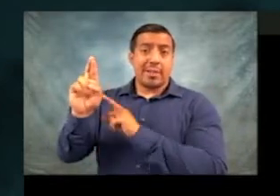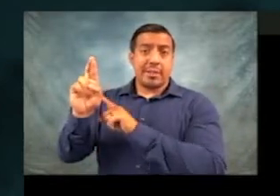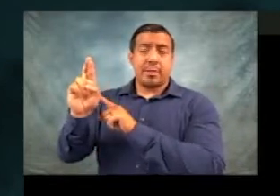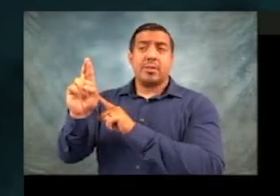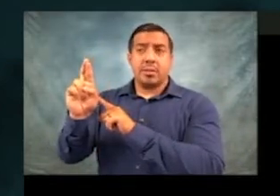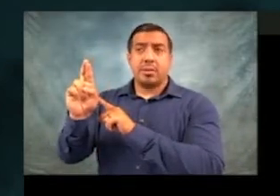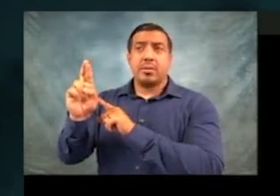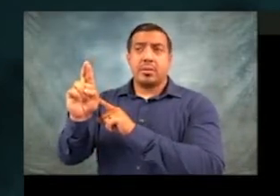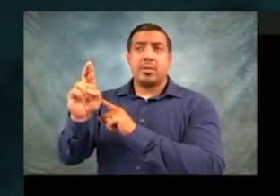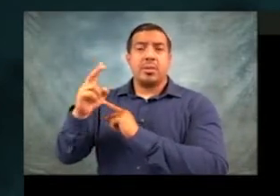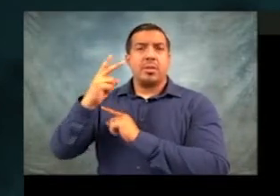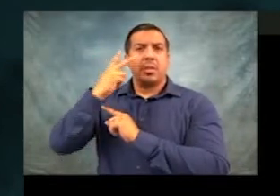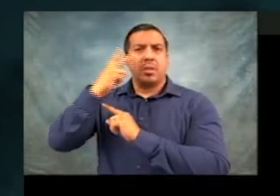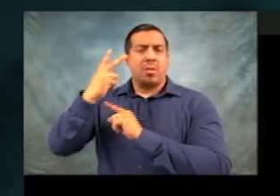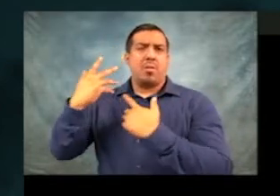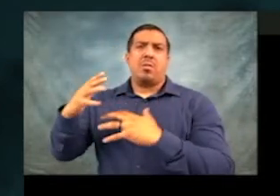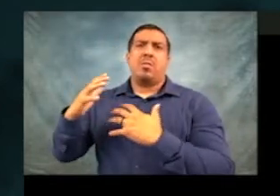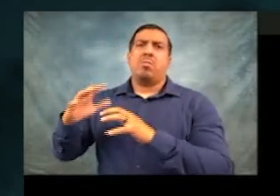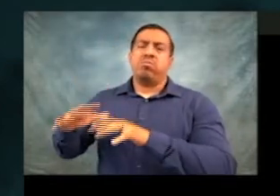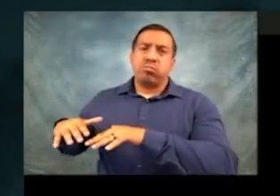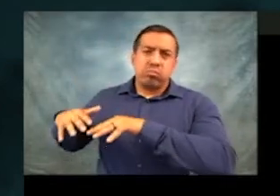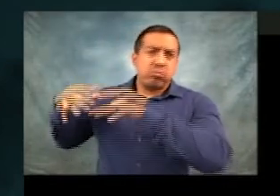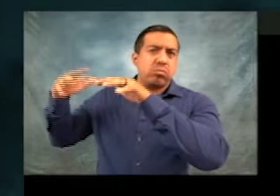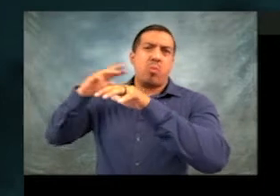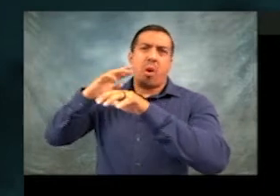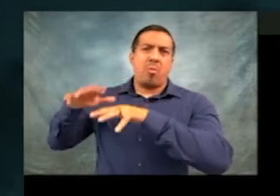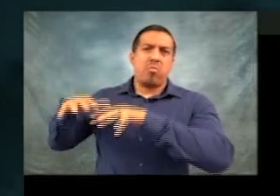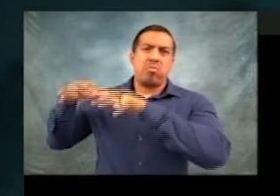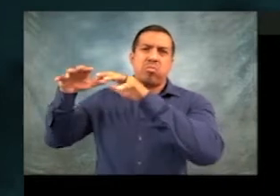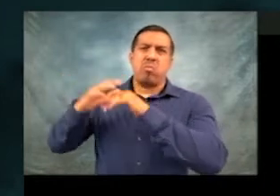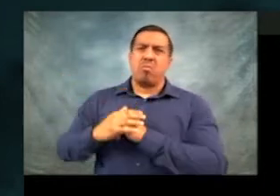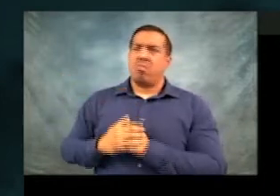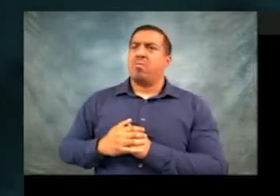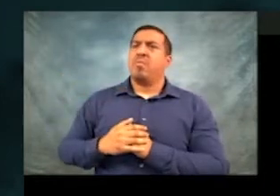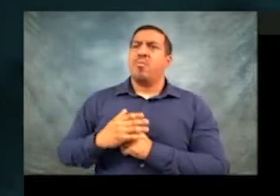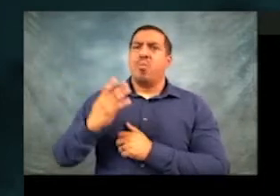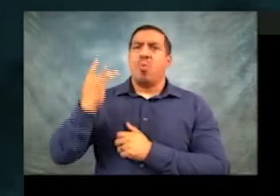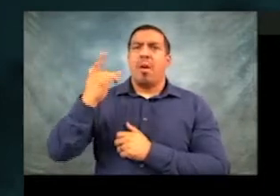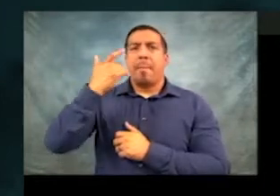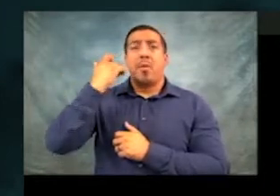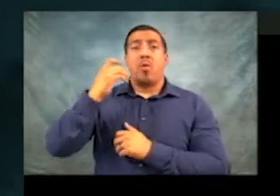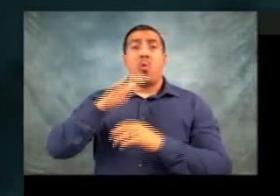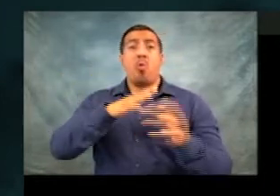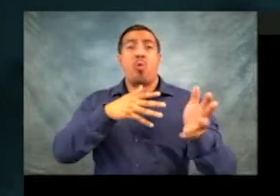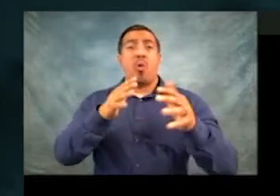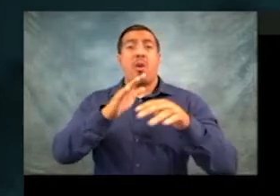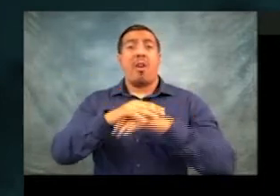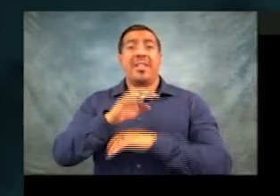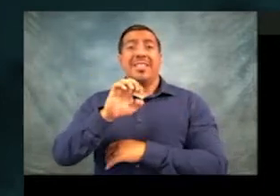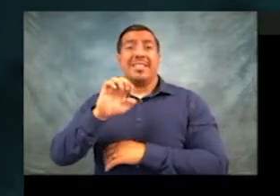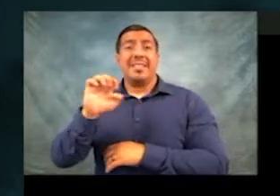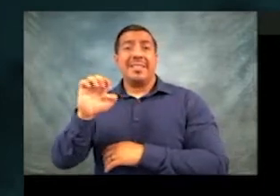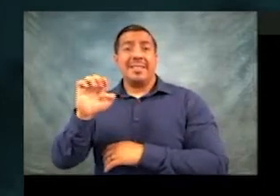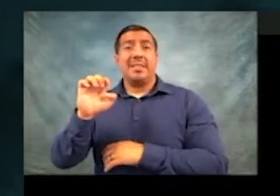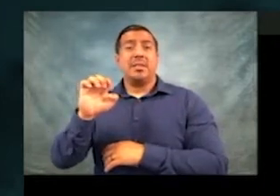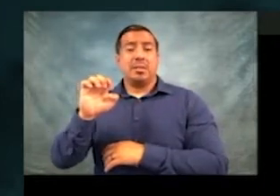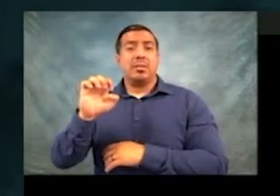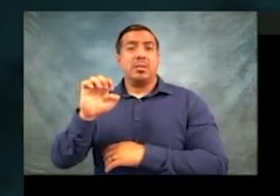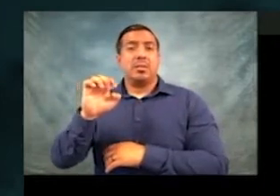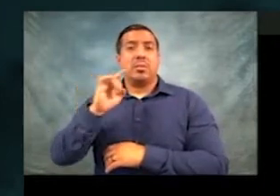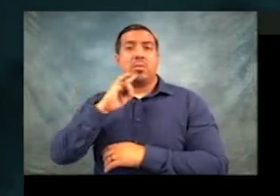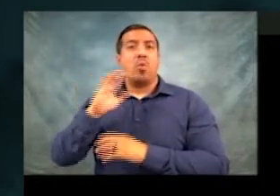track is a ton of storm surge. And this is because the winds on the east side of a storm are